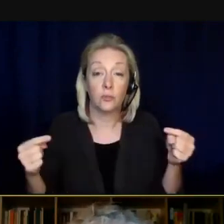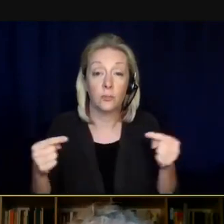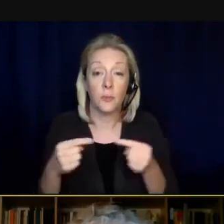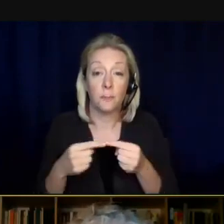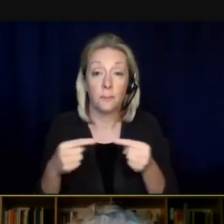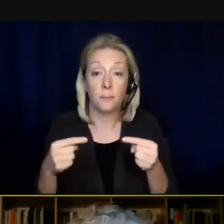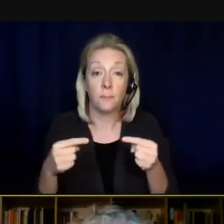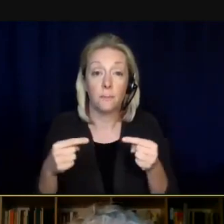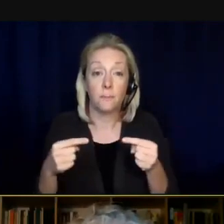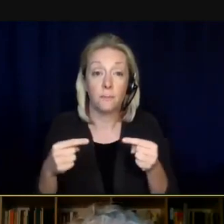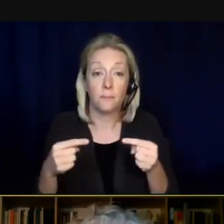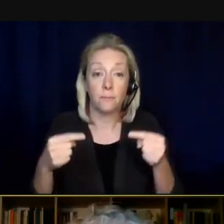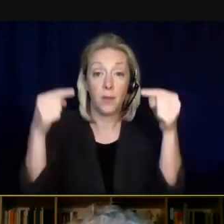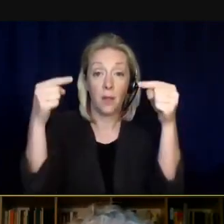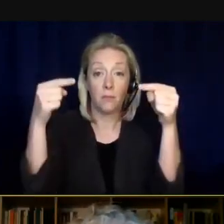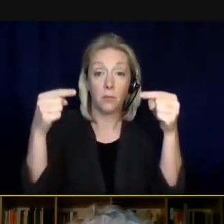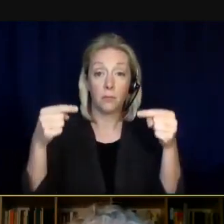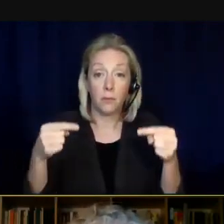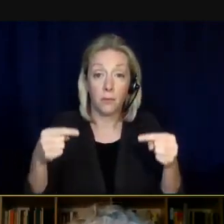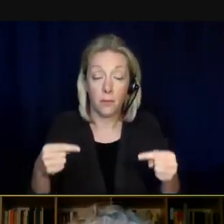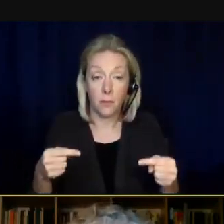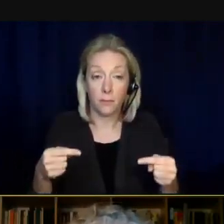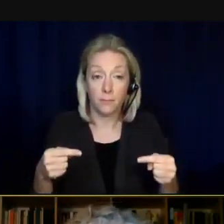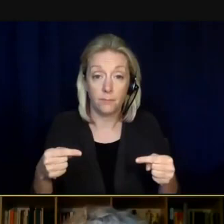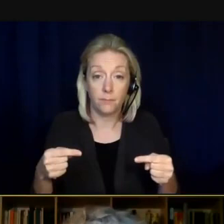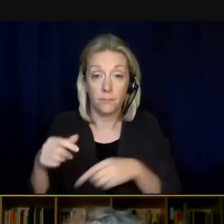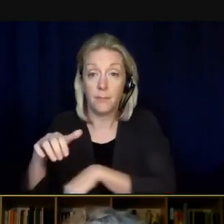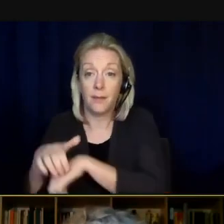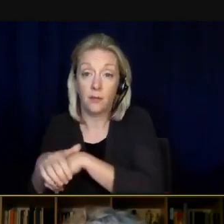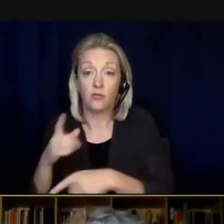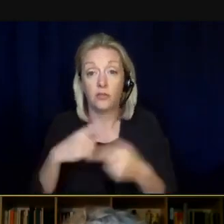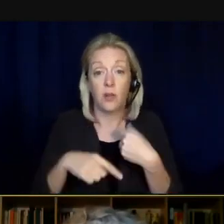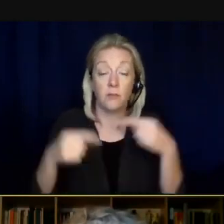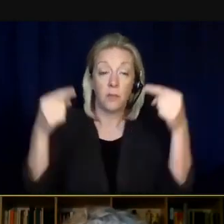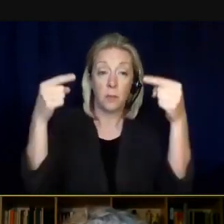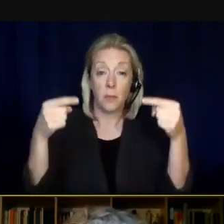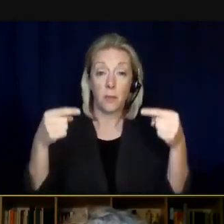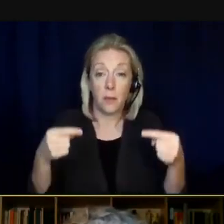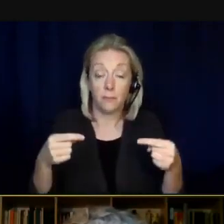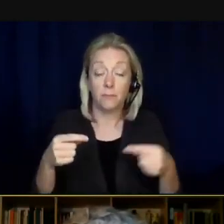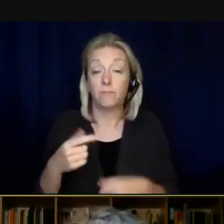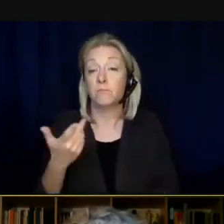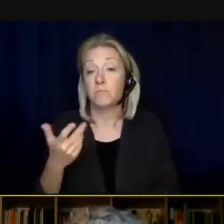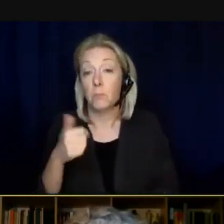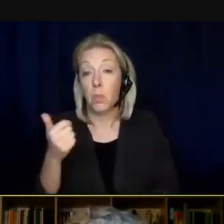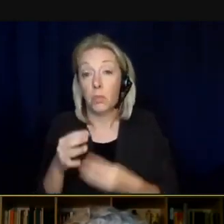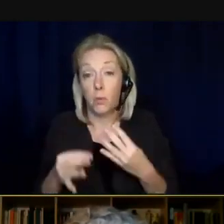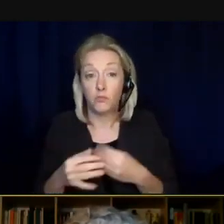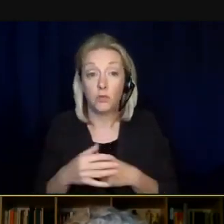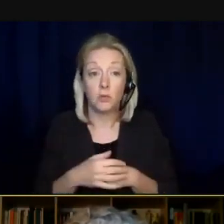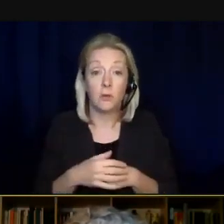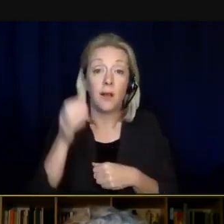a sign to an English word. So here it says that. If you want to do